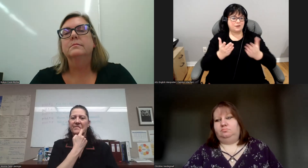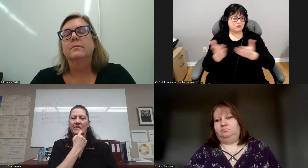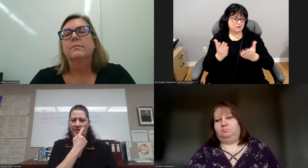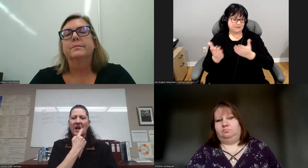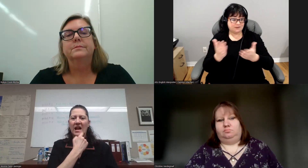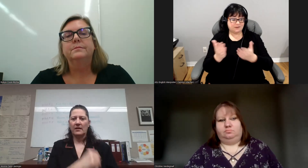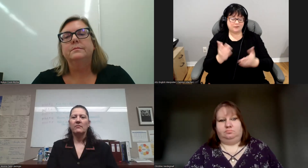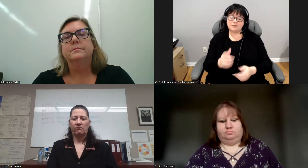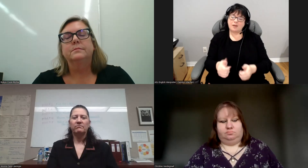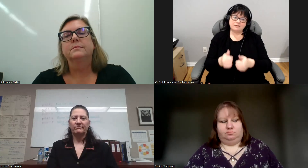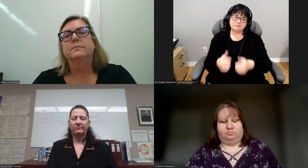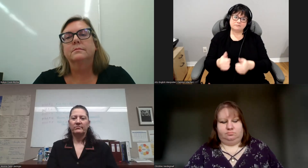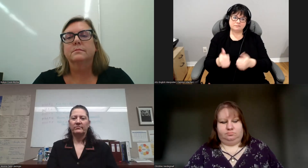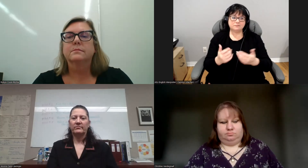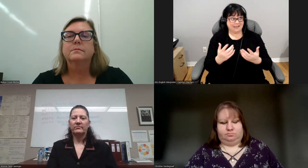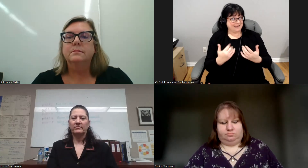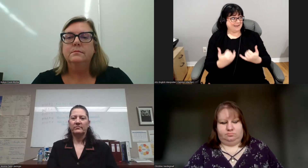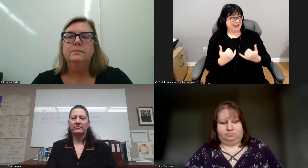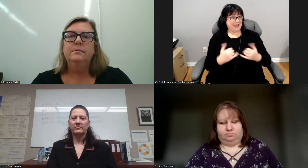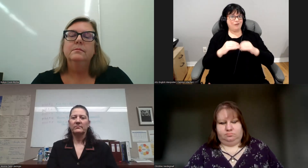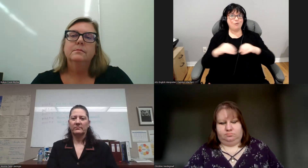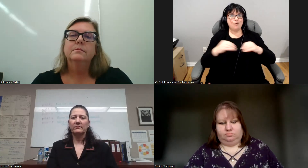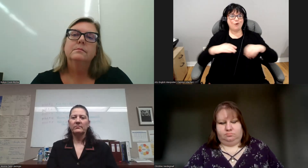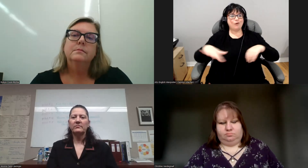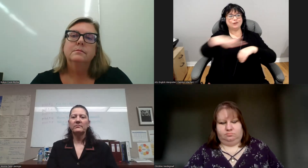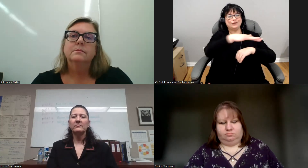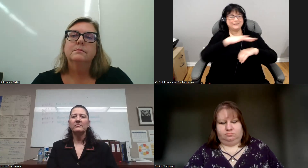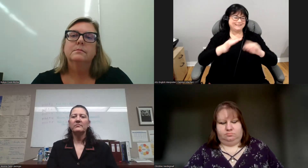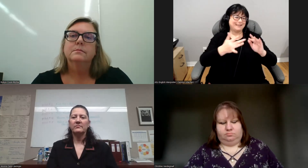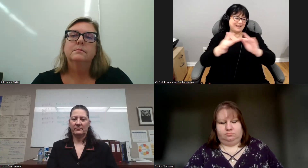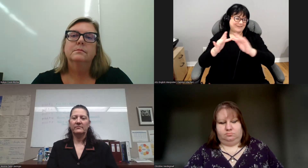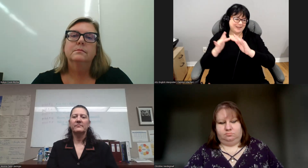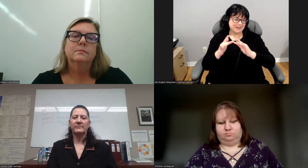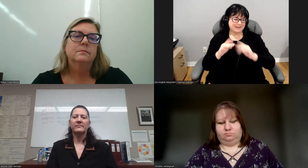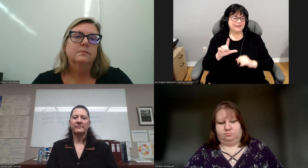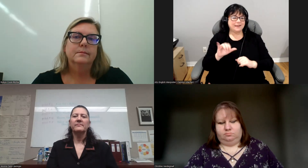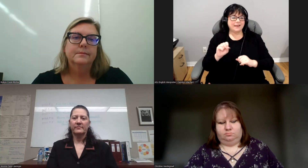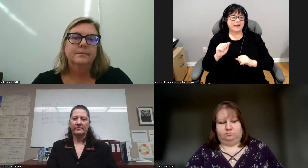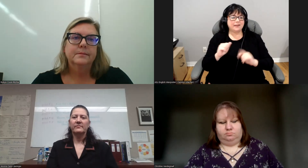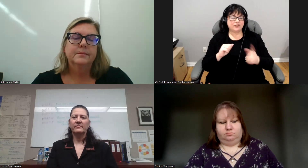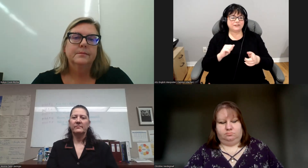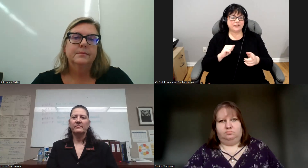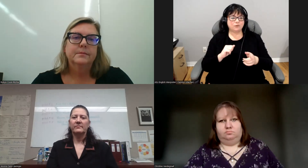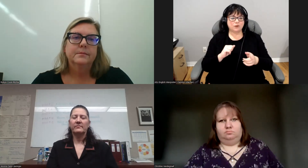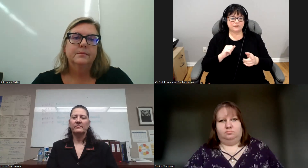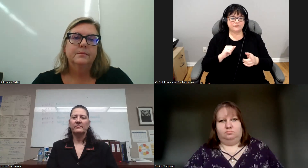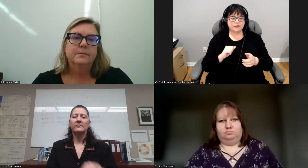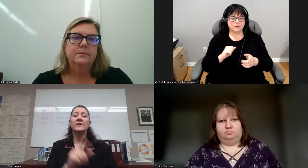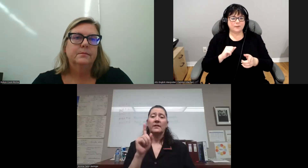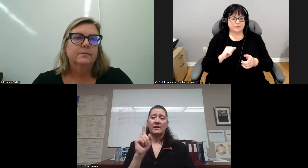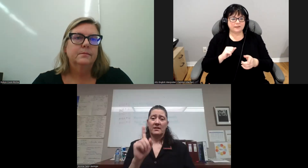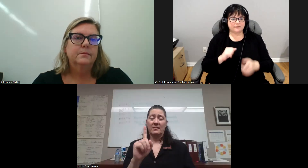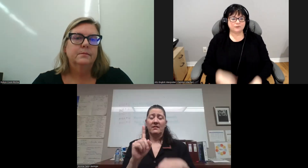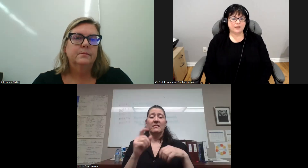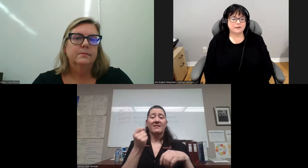And I think you have those aspects now that we've all gotten used to COVID. Lisa, you have something to say. Jessica wants to follow